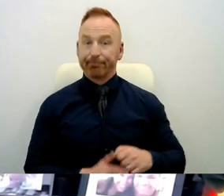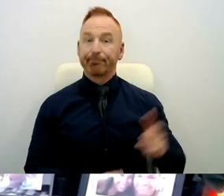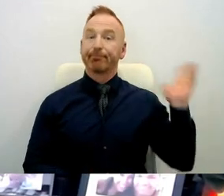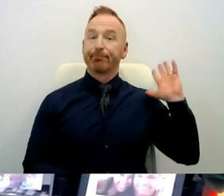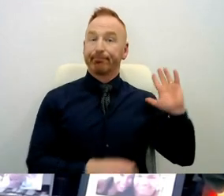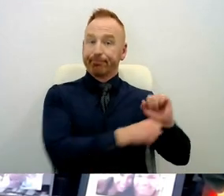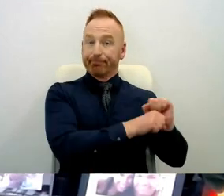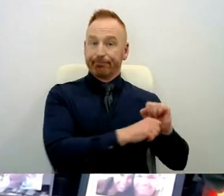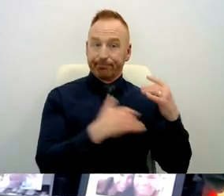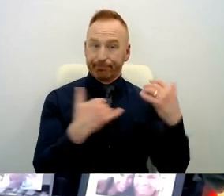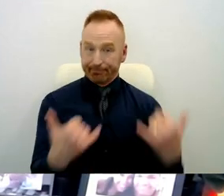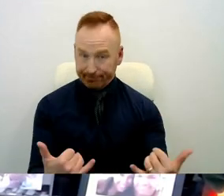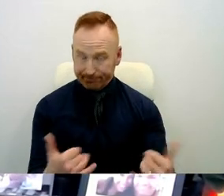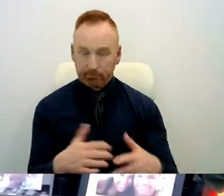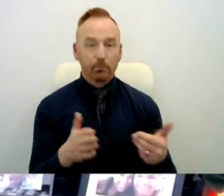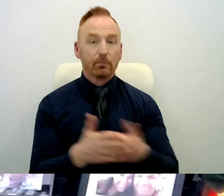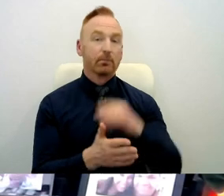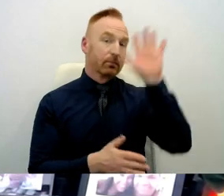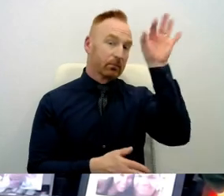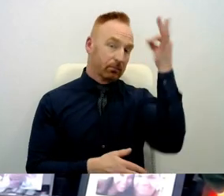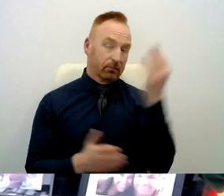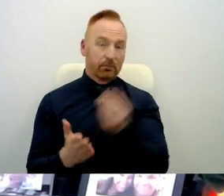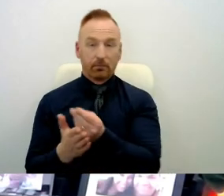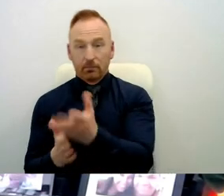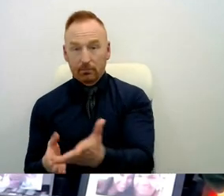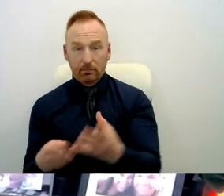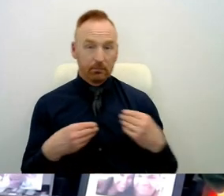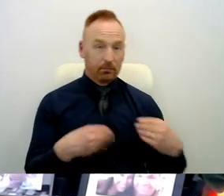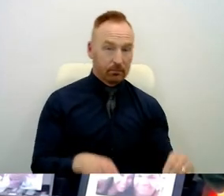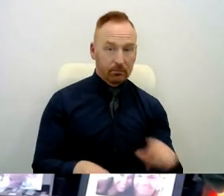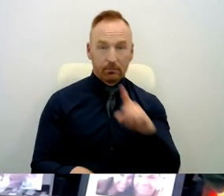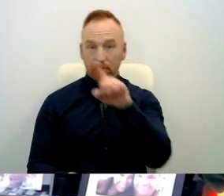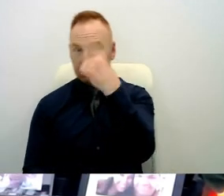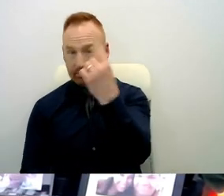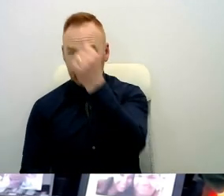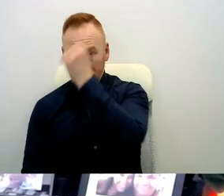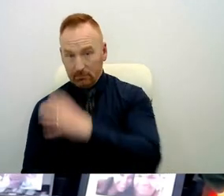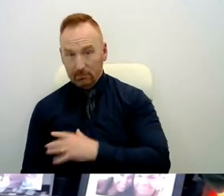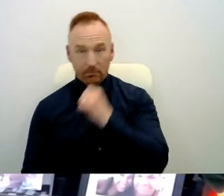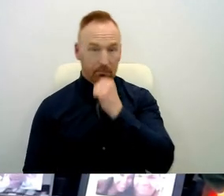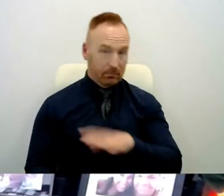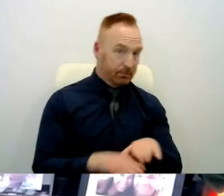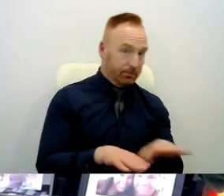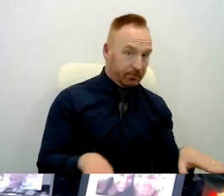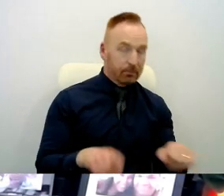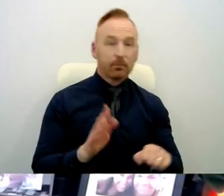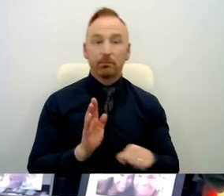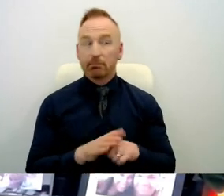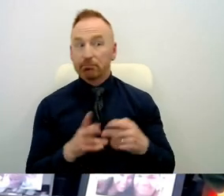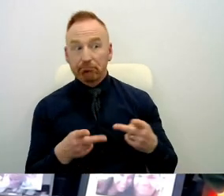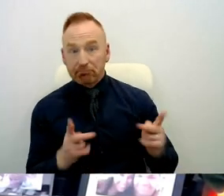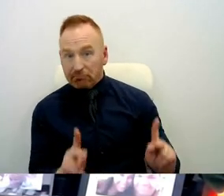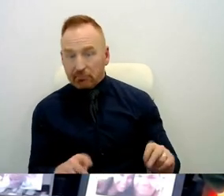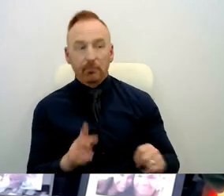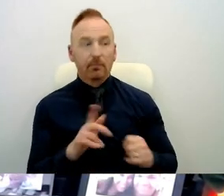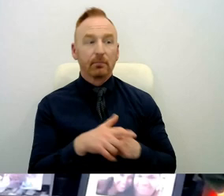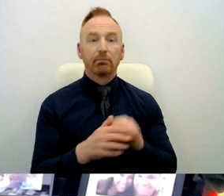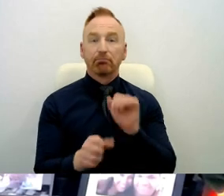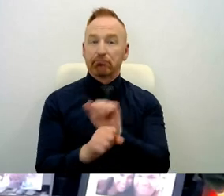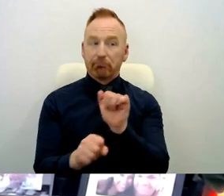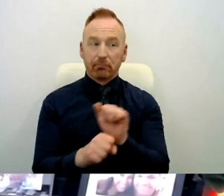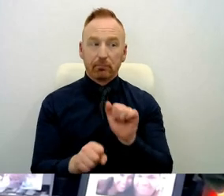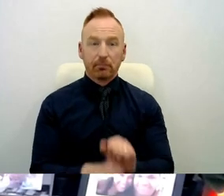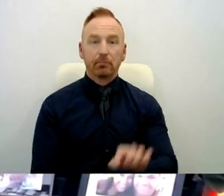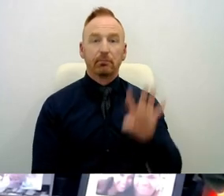wrote, "In New France, the buying and selling of Black men, women, and children, and the non-consensual unpaid labor extracted from